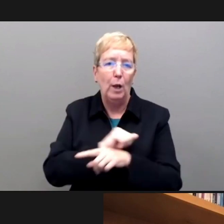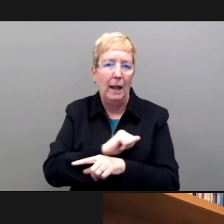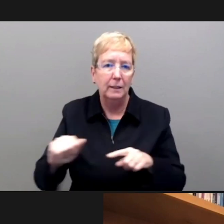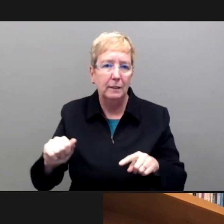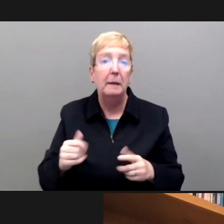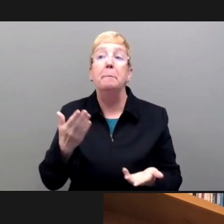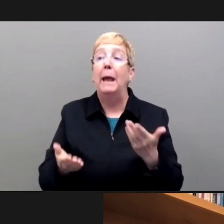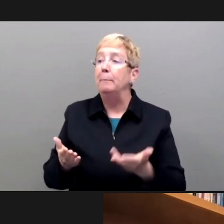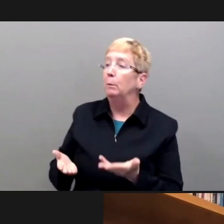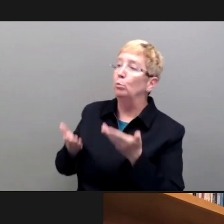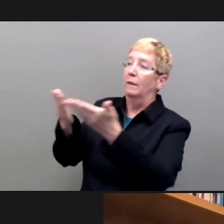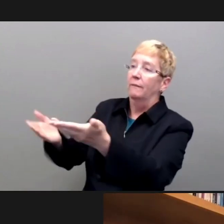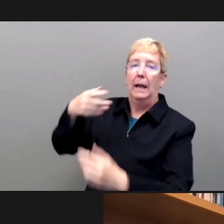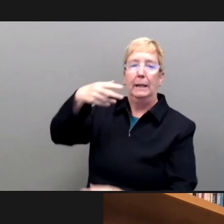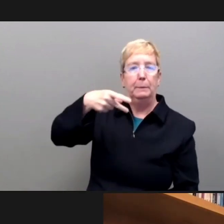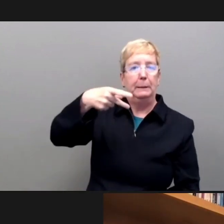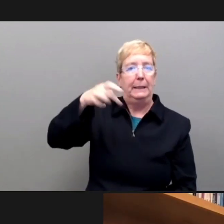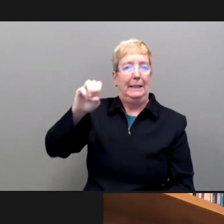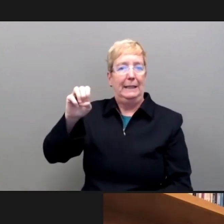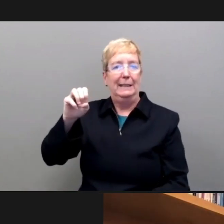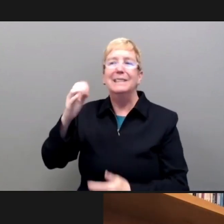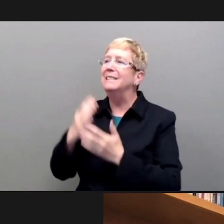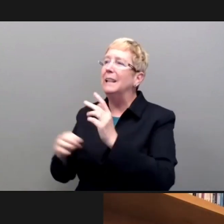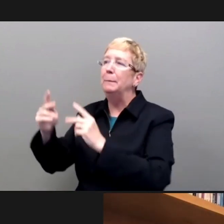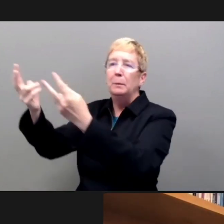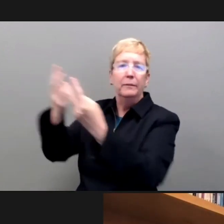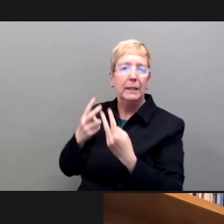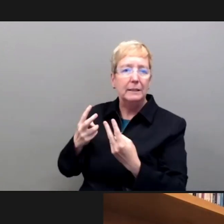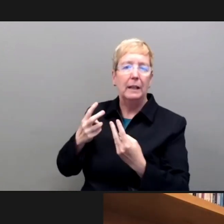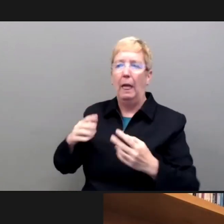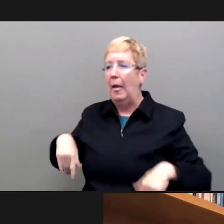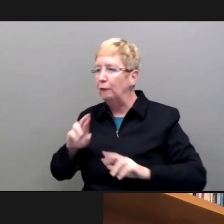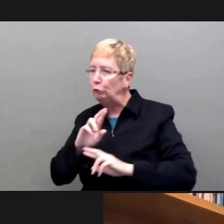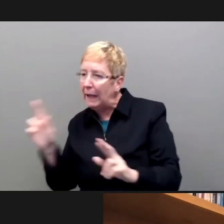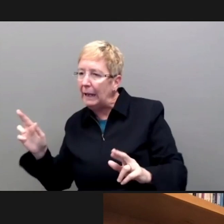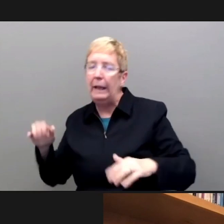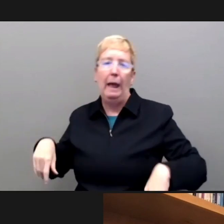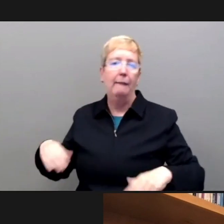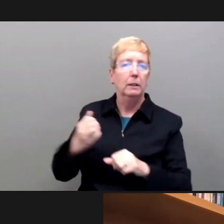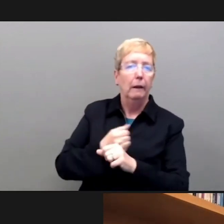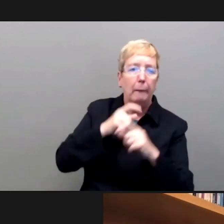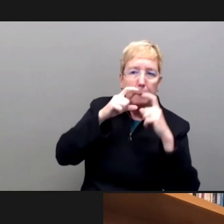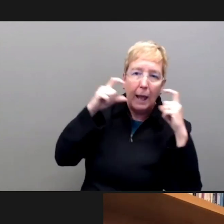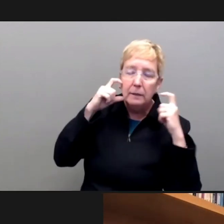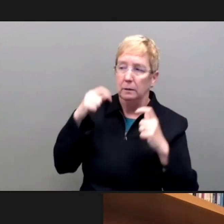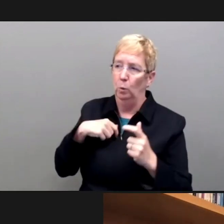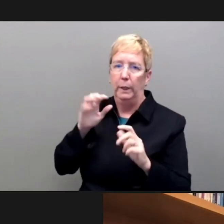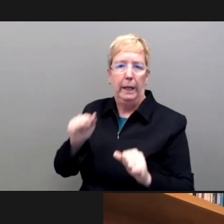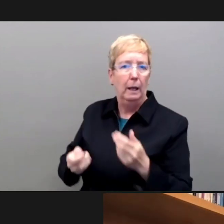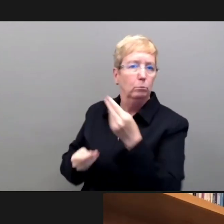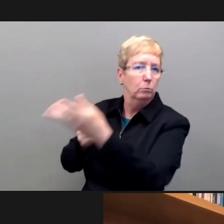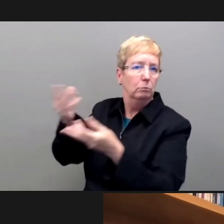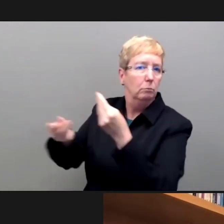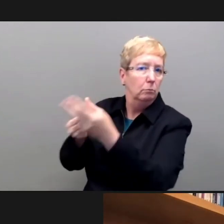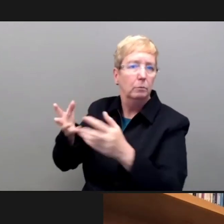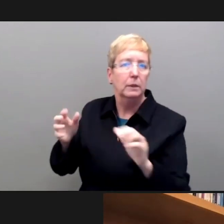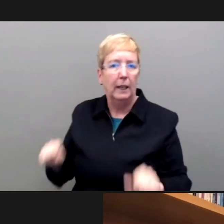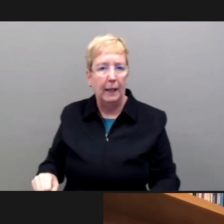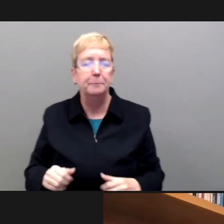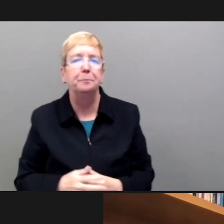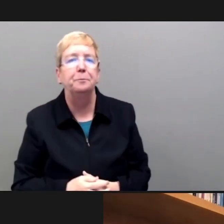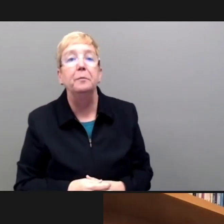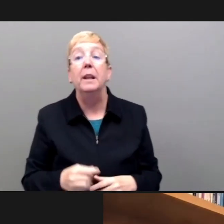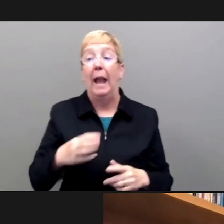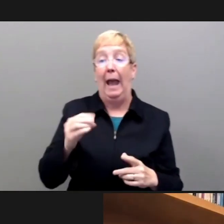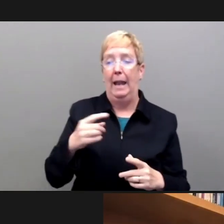visitors who are not prepared. And something I'll ask Dr. Scrace to do in preparation, not that I haven't been pressuring